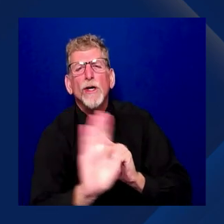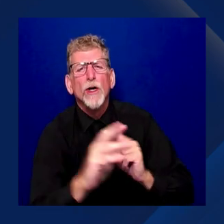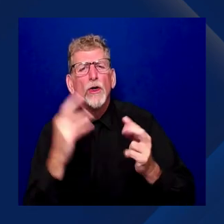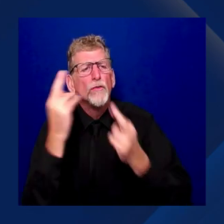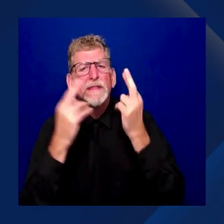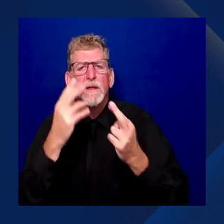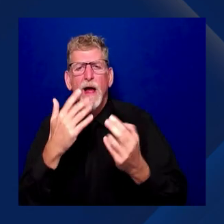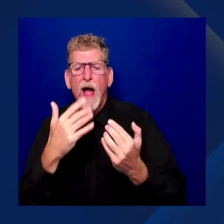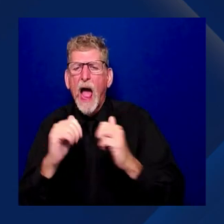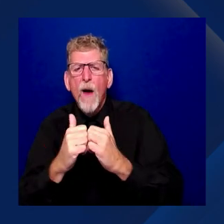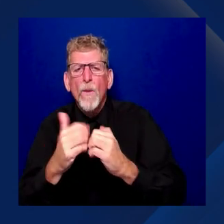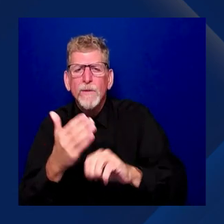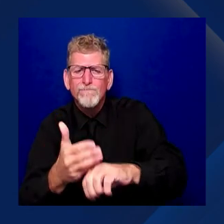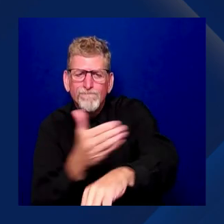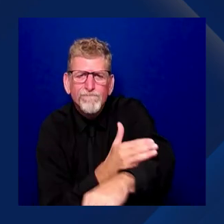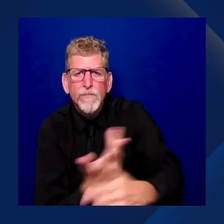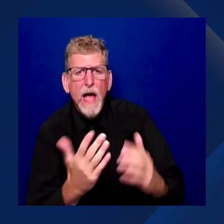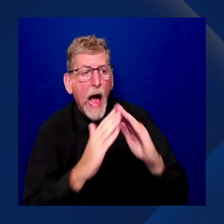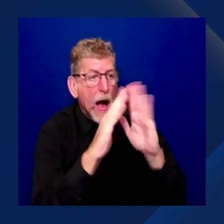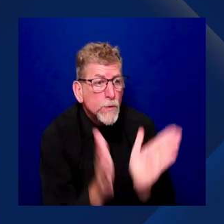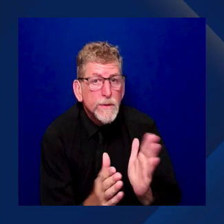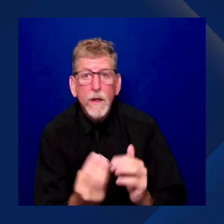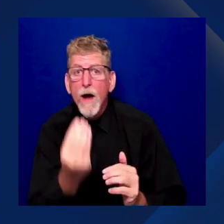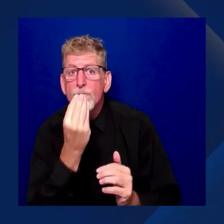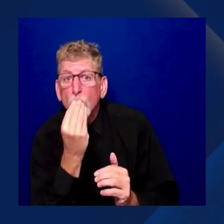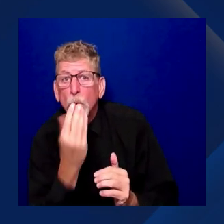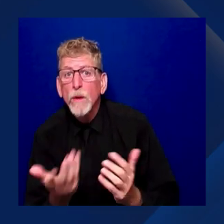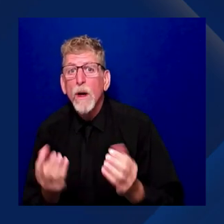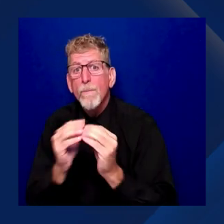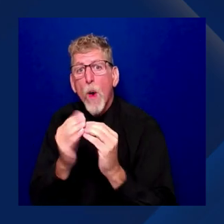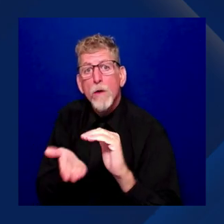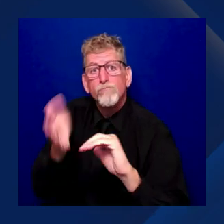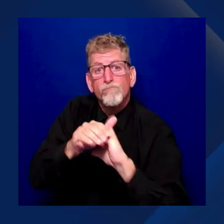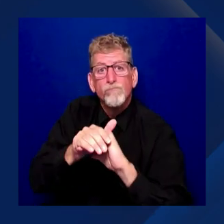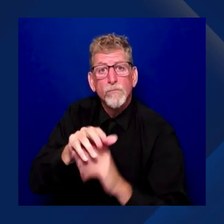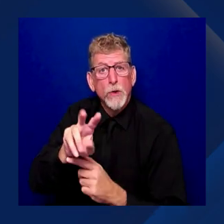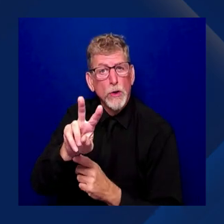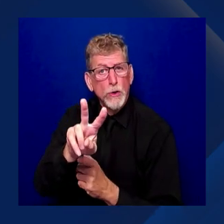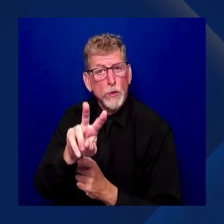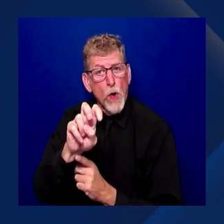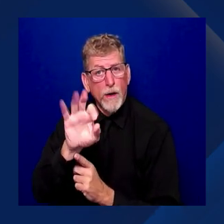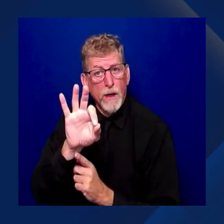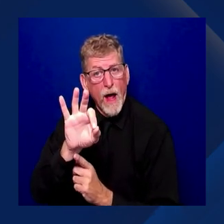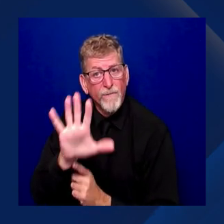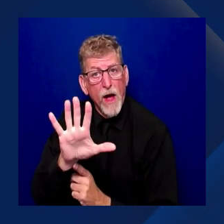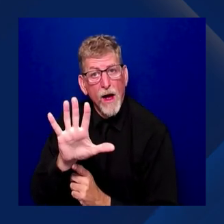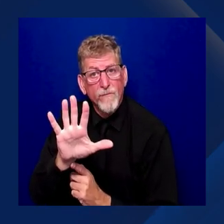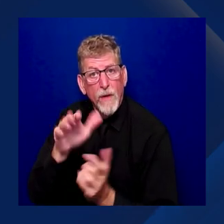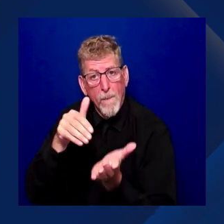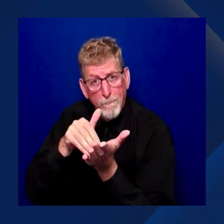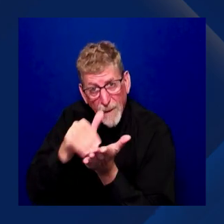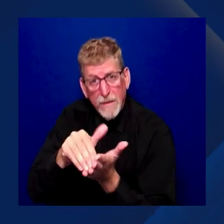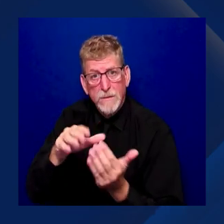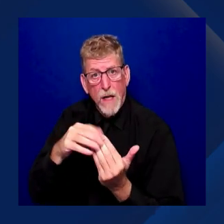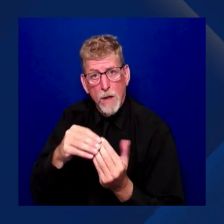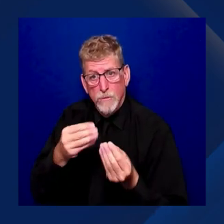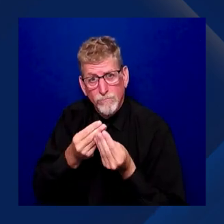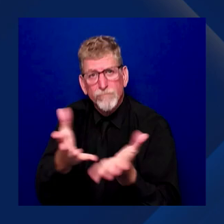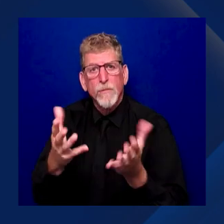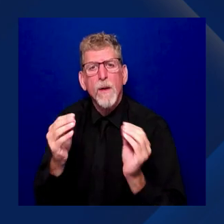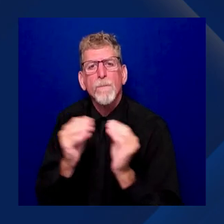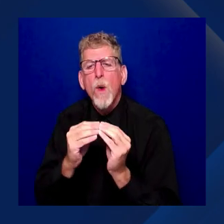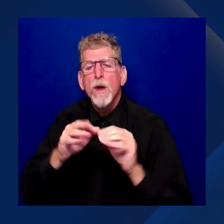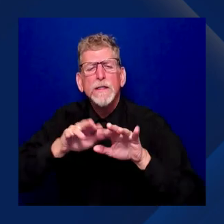million to increase and diversify our nation's maternal health professionals, including our nurses,